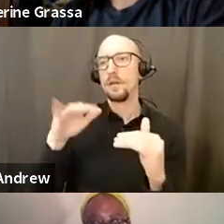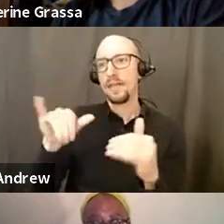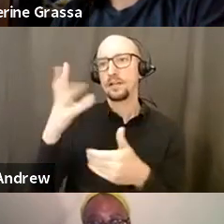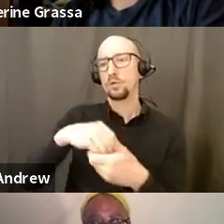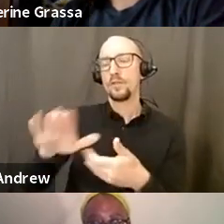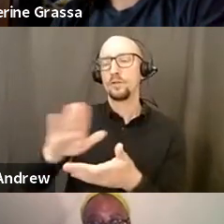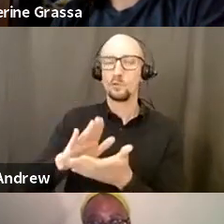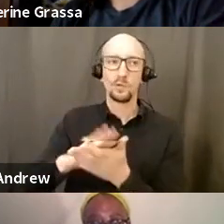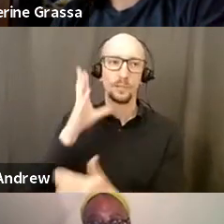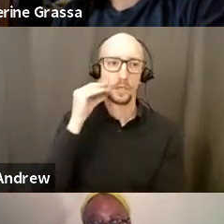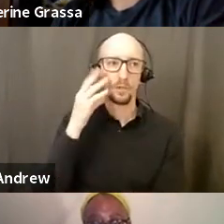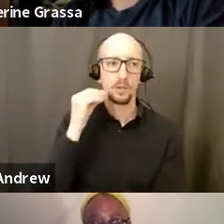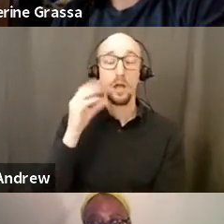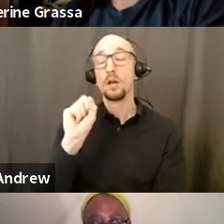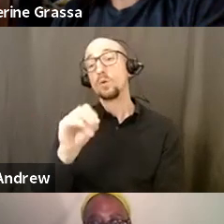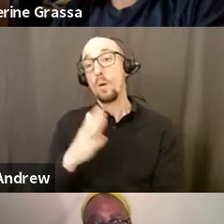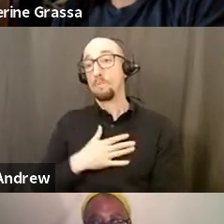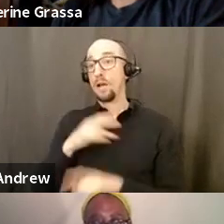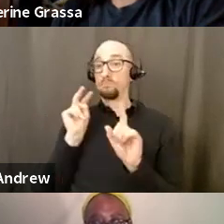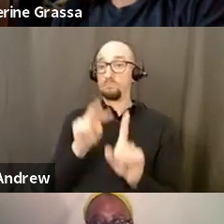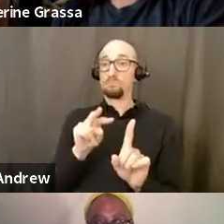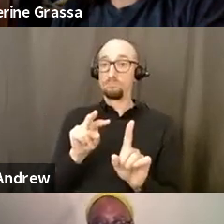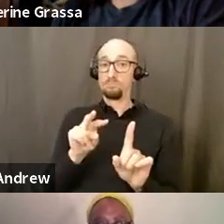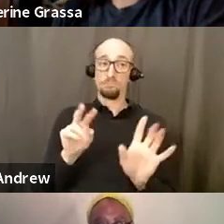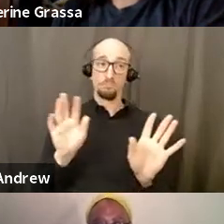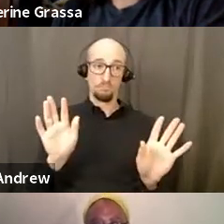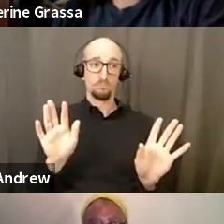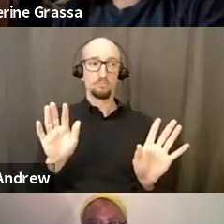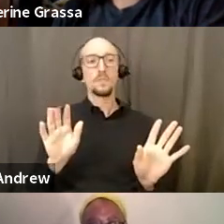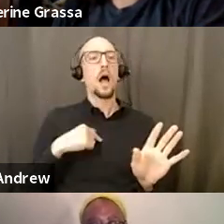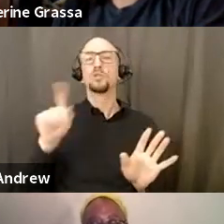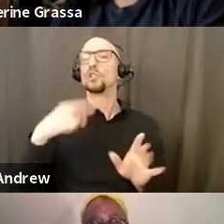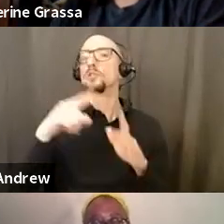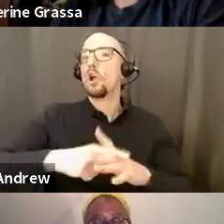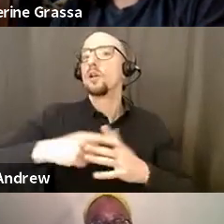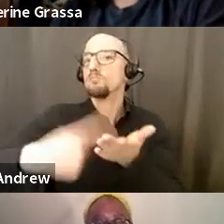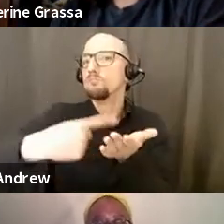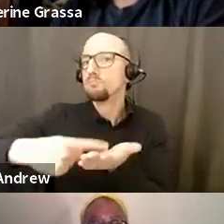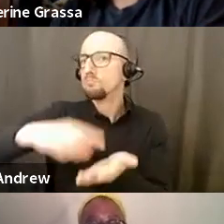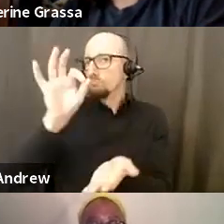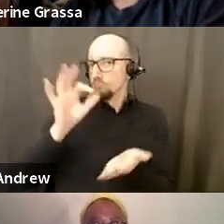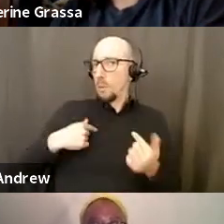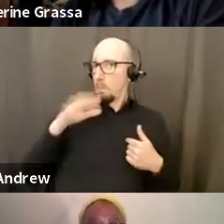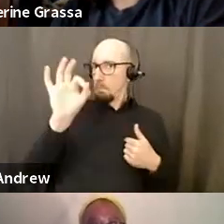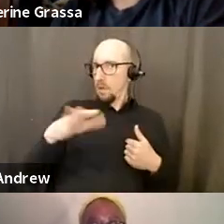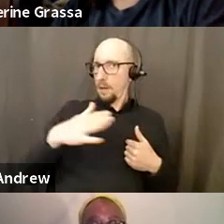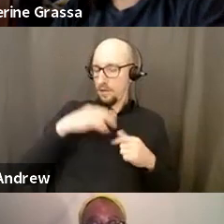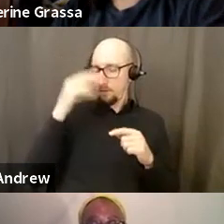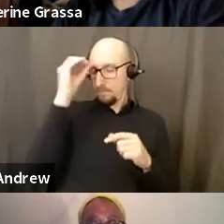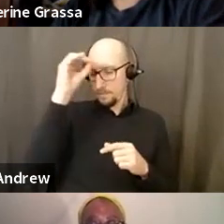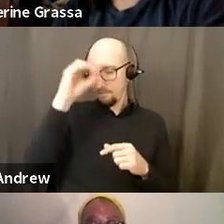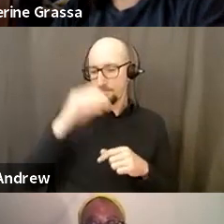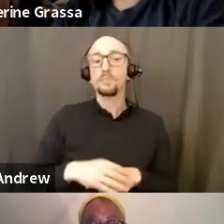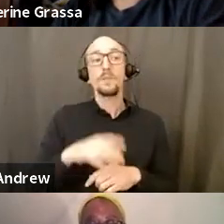So my own position, so that it prompts discussion, is that we use the assessment